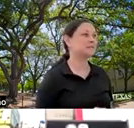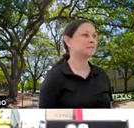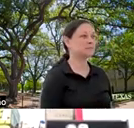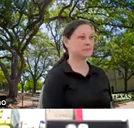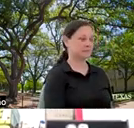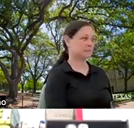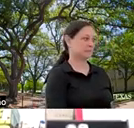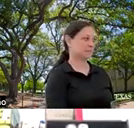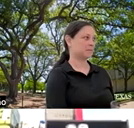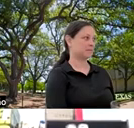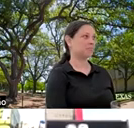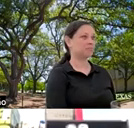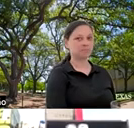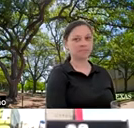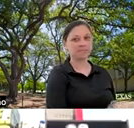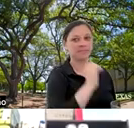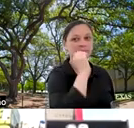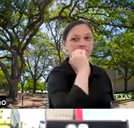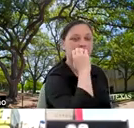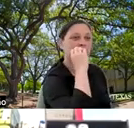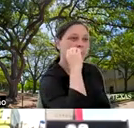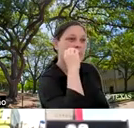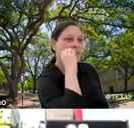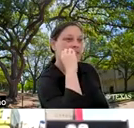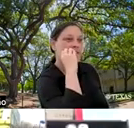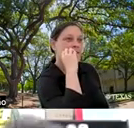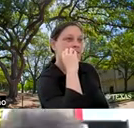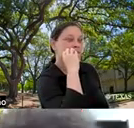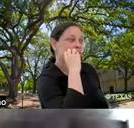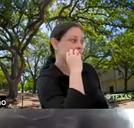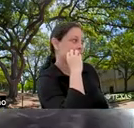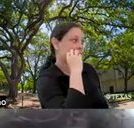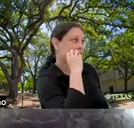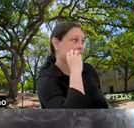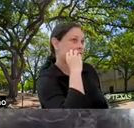who can connect us to who. So anyone you circled,